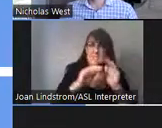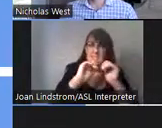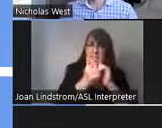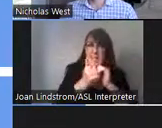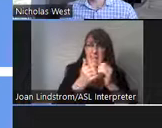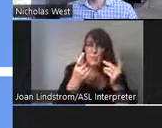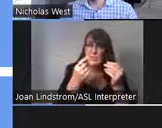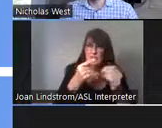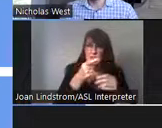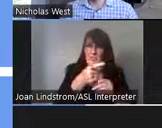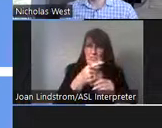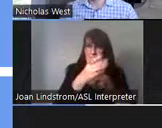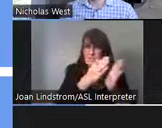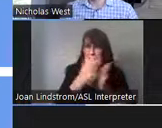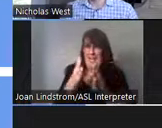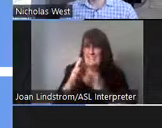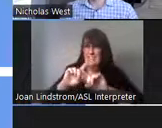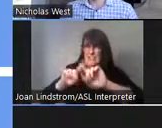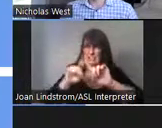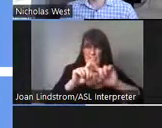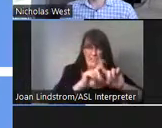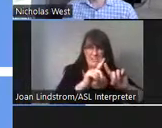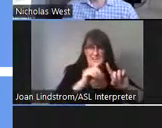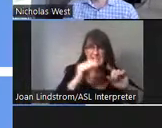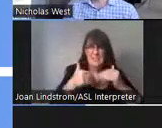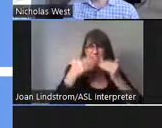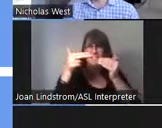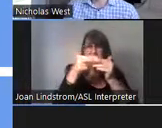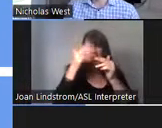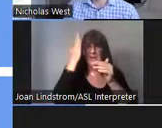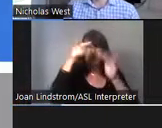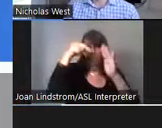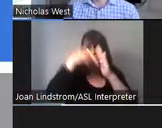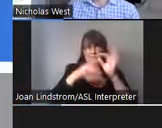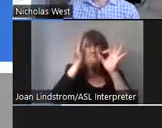those acquisitions is different. So the next slide actually goes into a little bit more explanation.